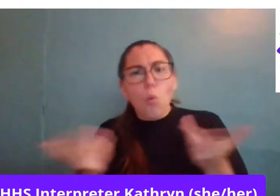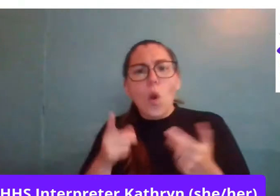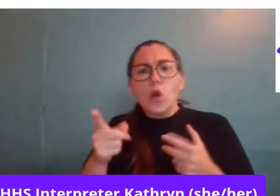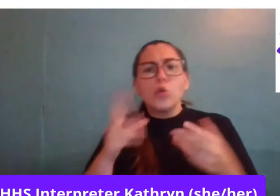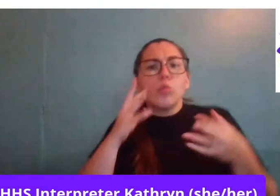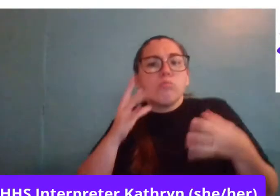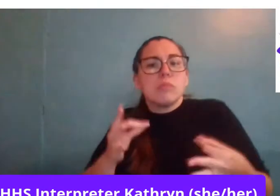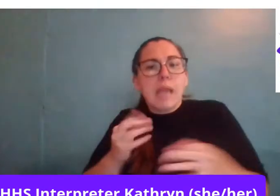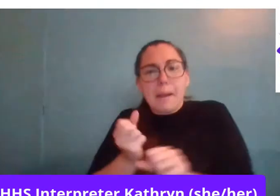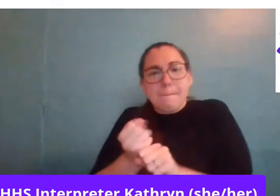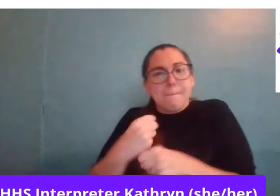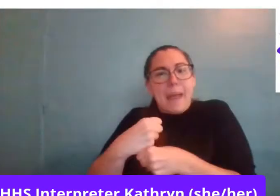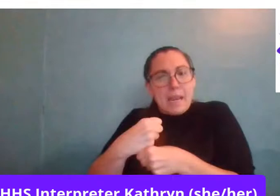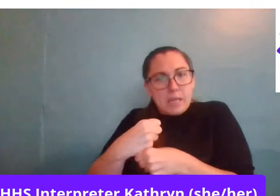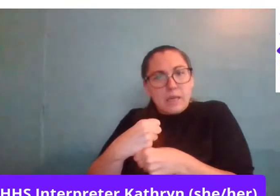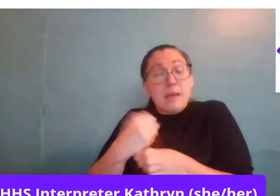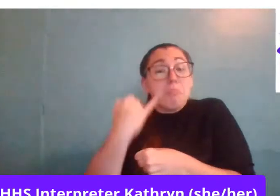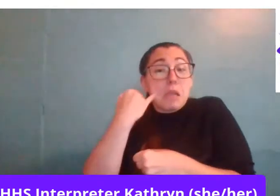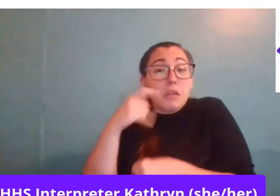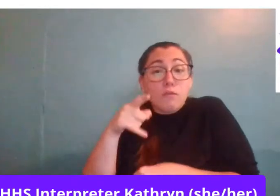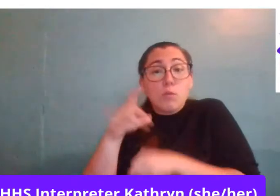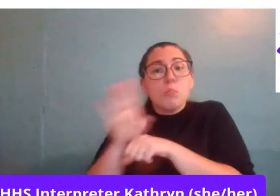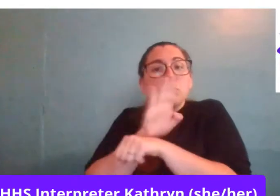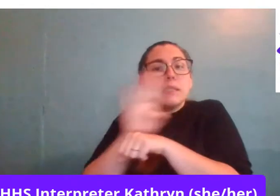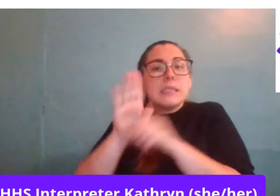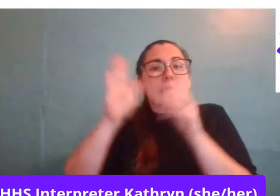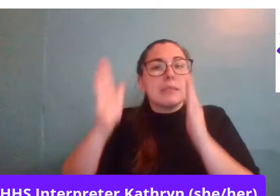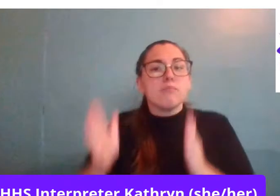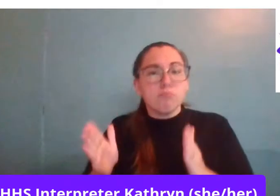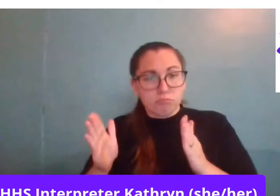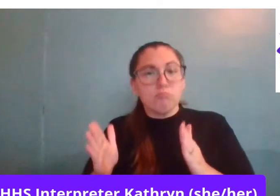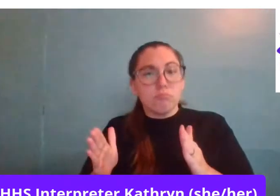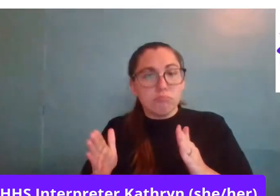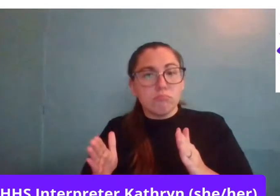make. You are an entrepreneur, and